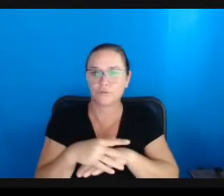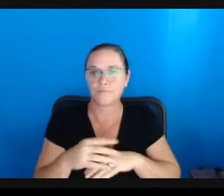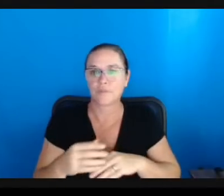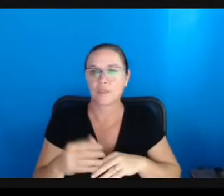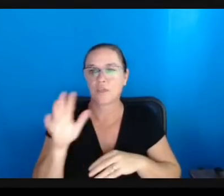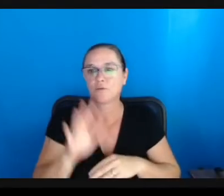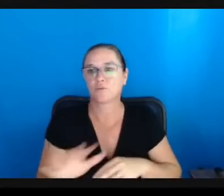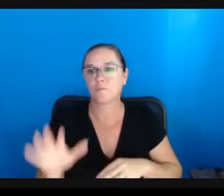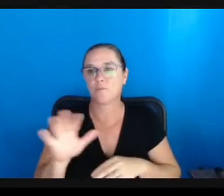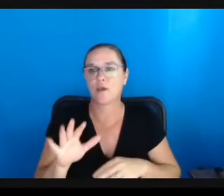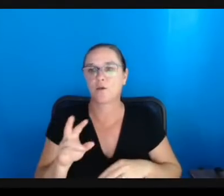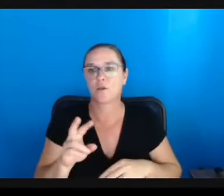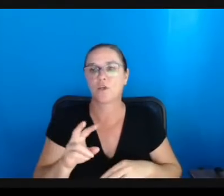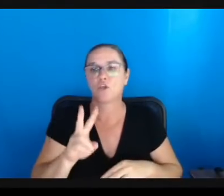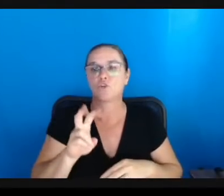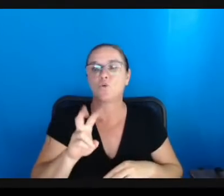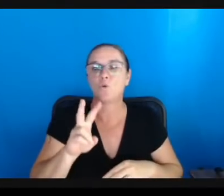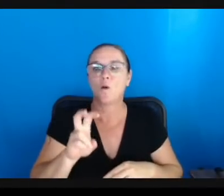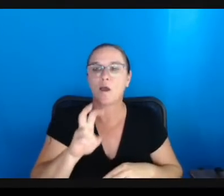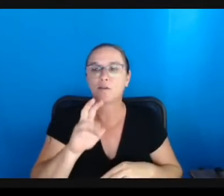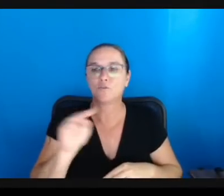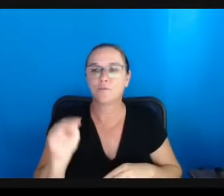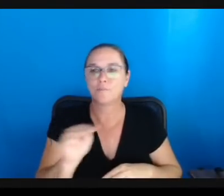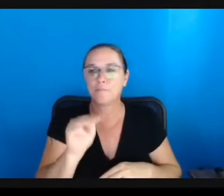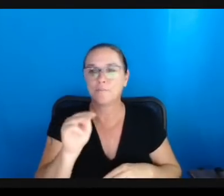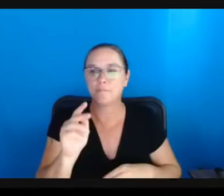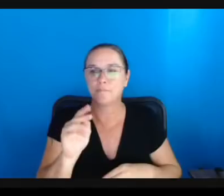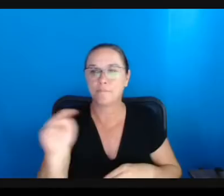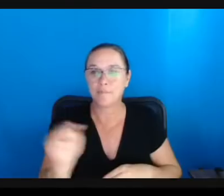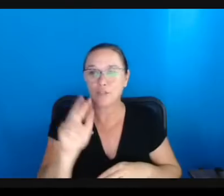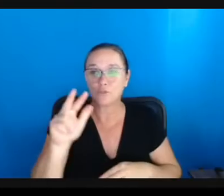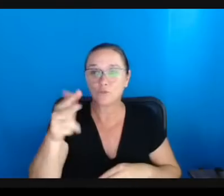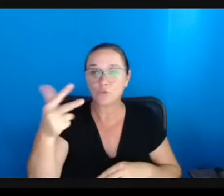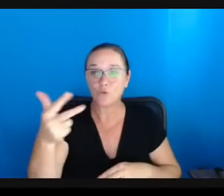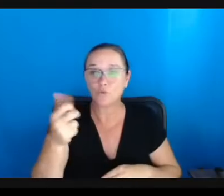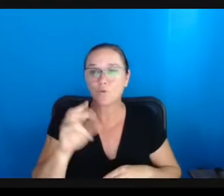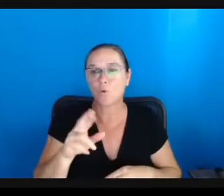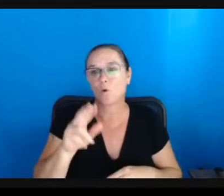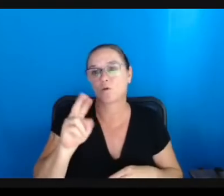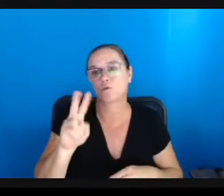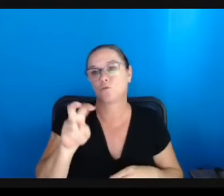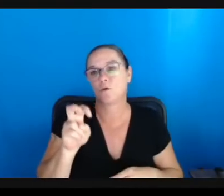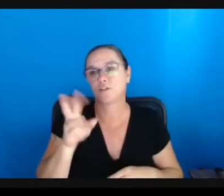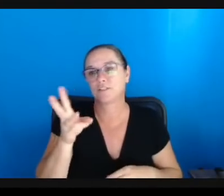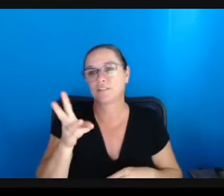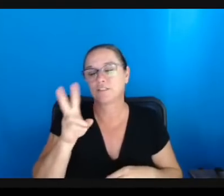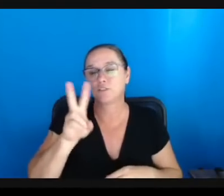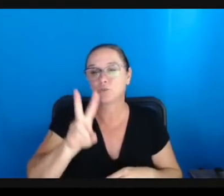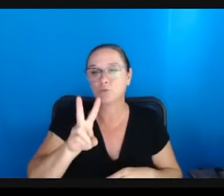order of 200 cubic meters per second, or 262 cubic yards per second.